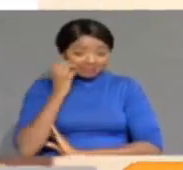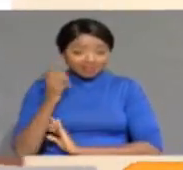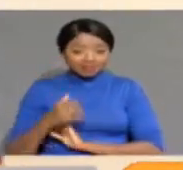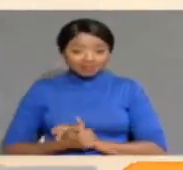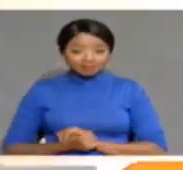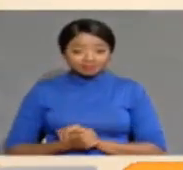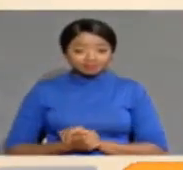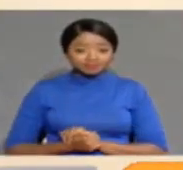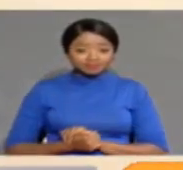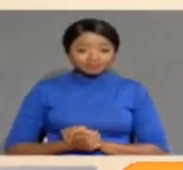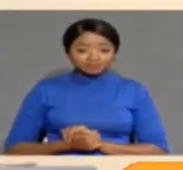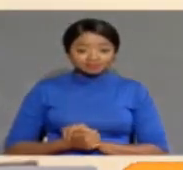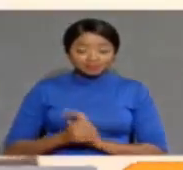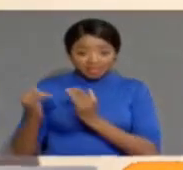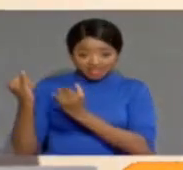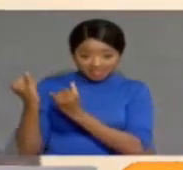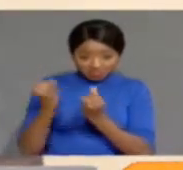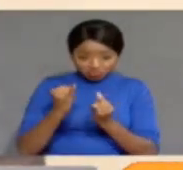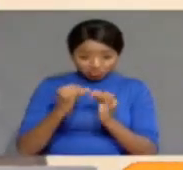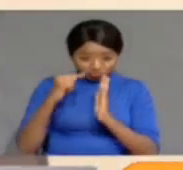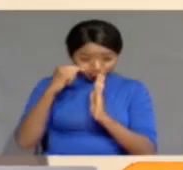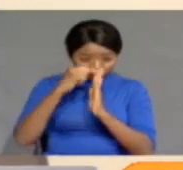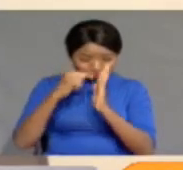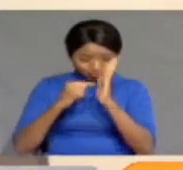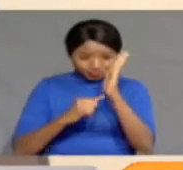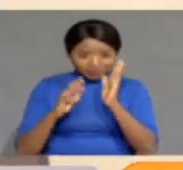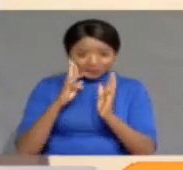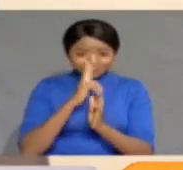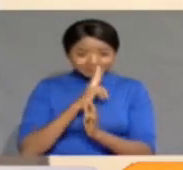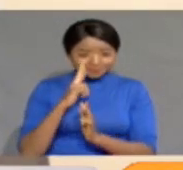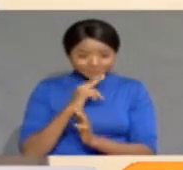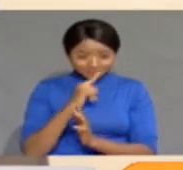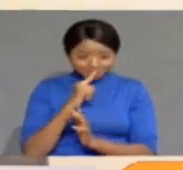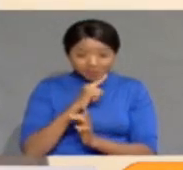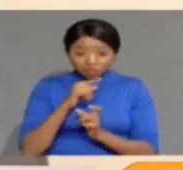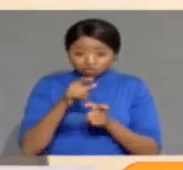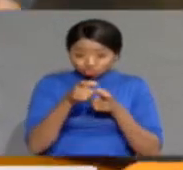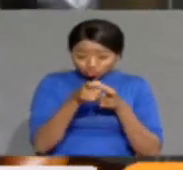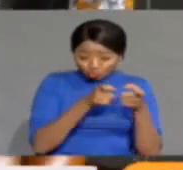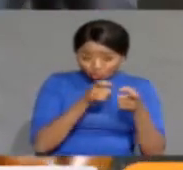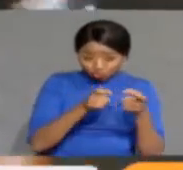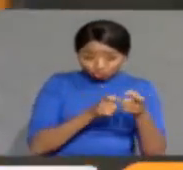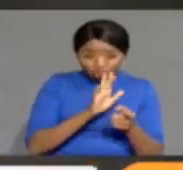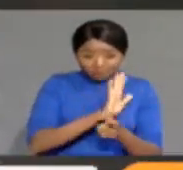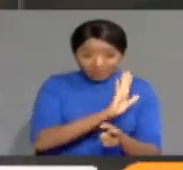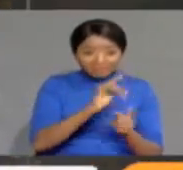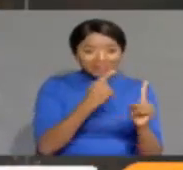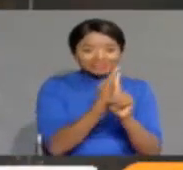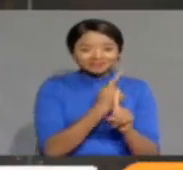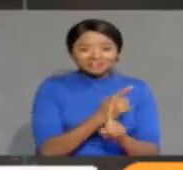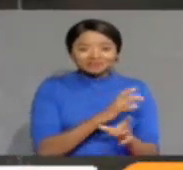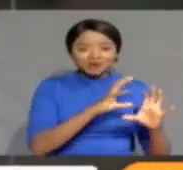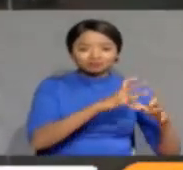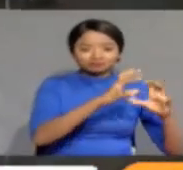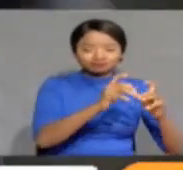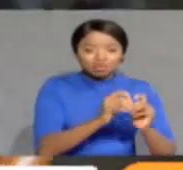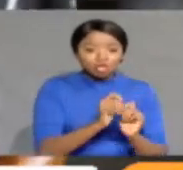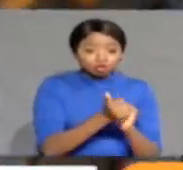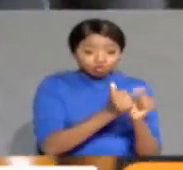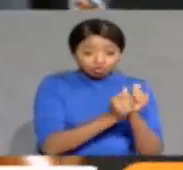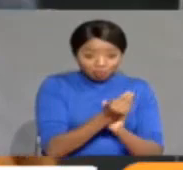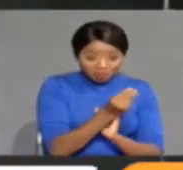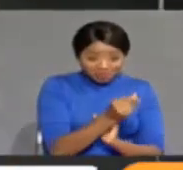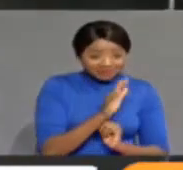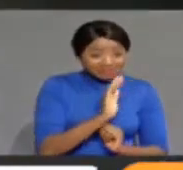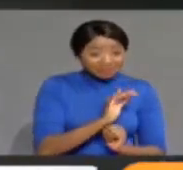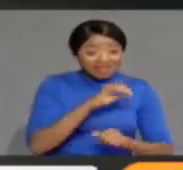Fred Matiang'i introduced tough measures to regulate the industry, with several betting firms, including Sportpesa, being instructed to